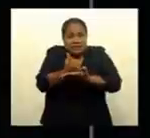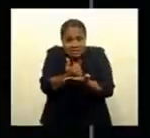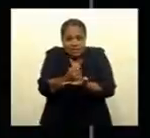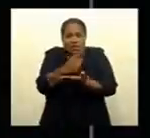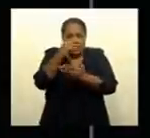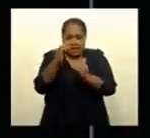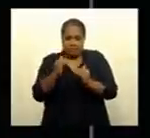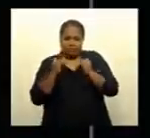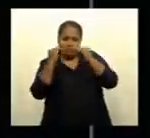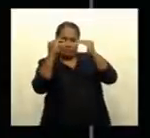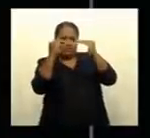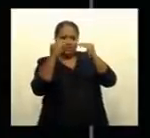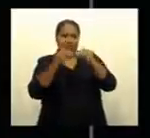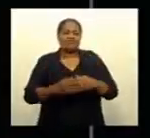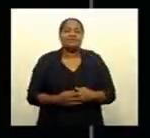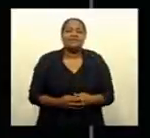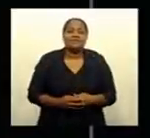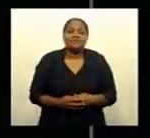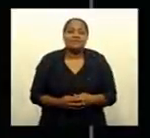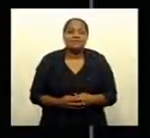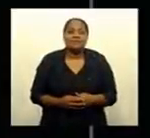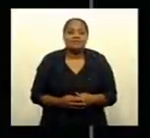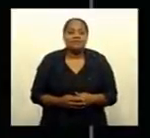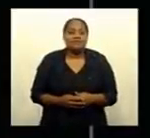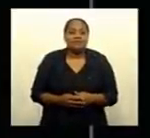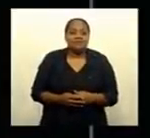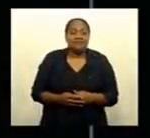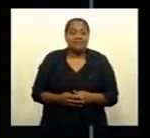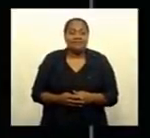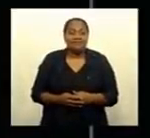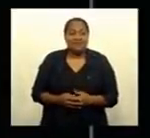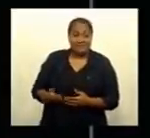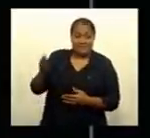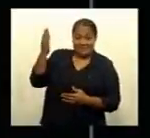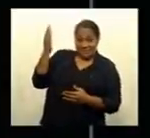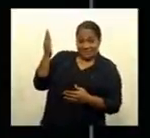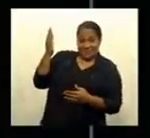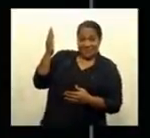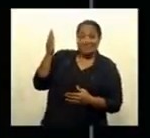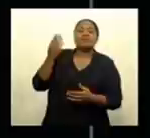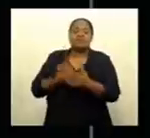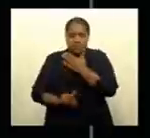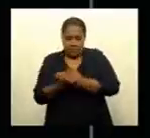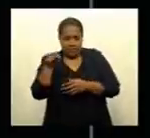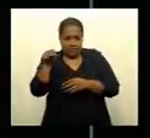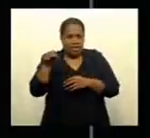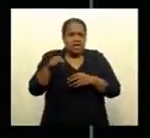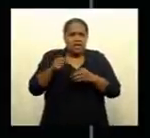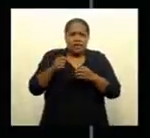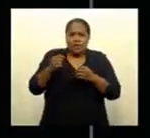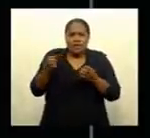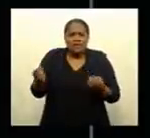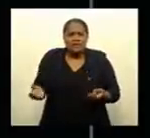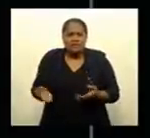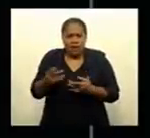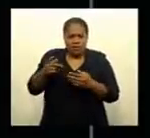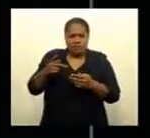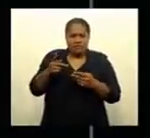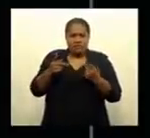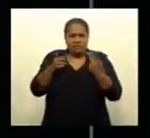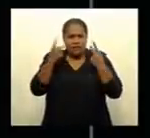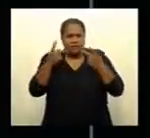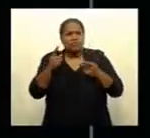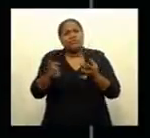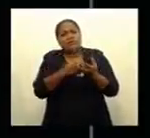level. Panthers star Nathan Cleary was simply in sublime form, inspiring Penrith to another big win in